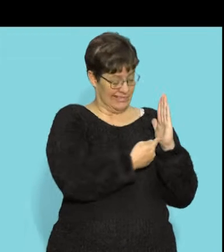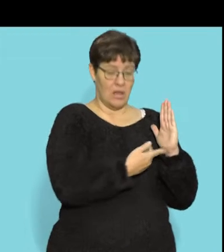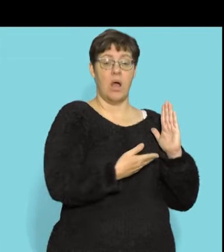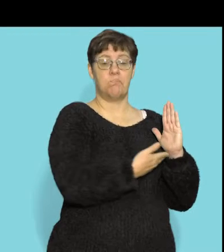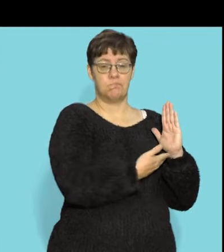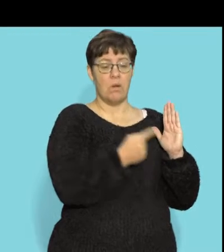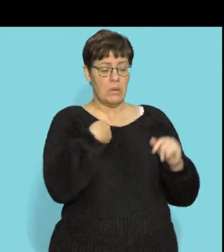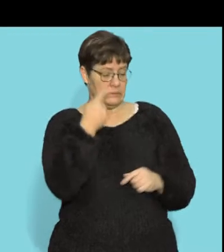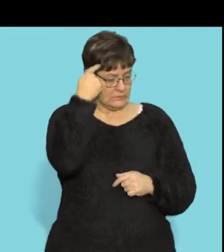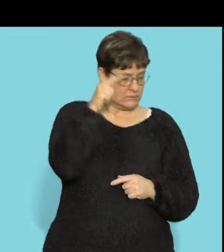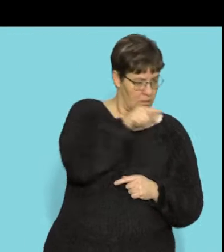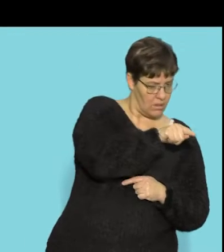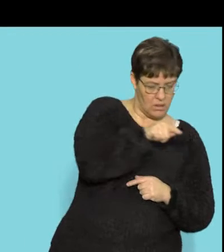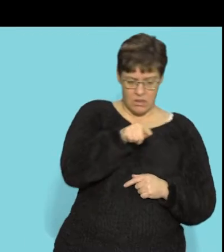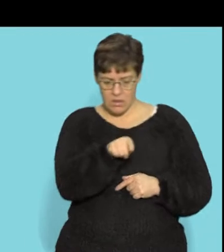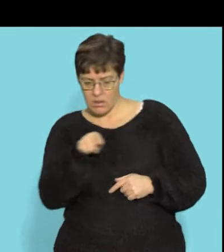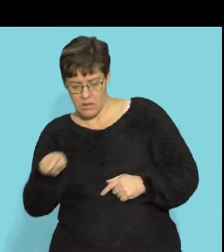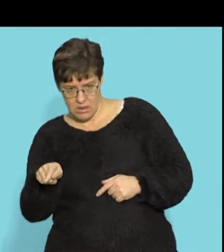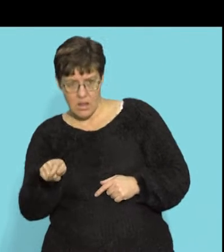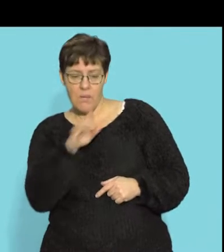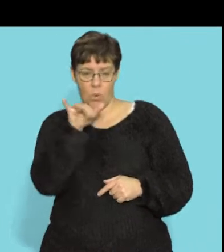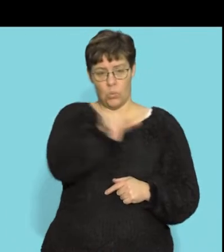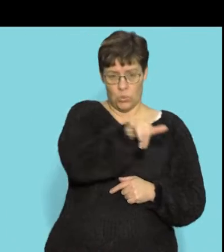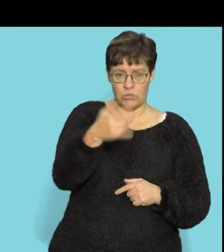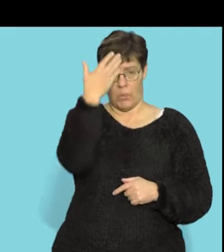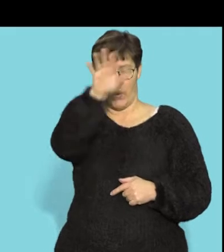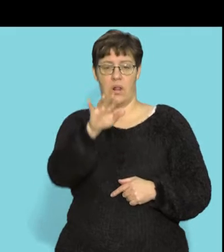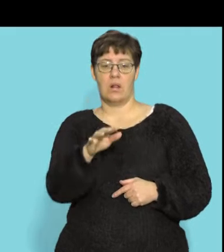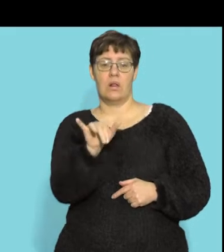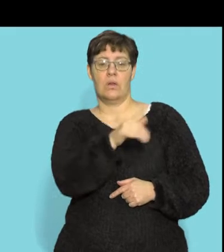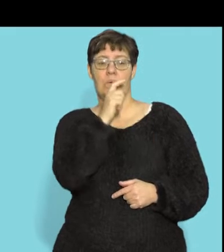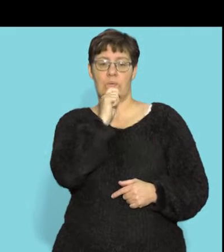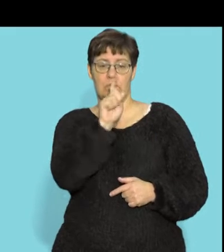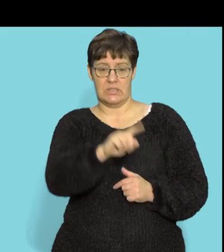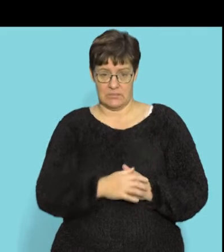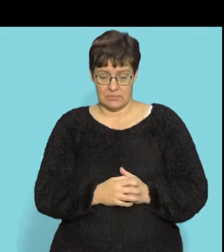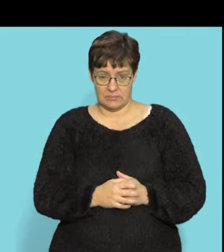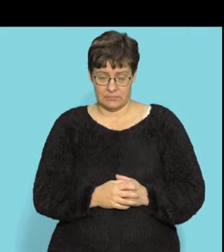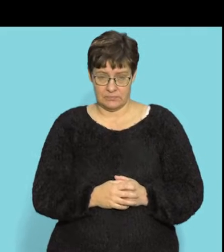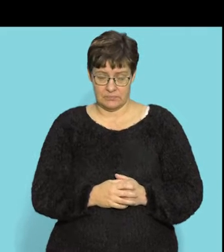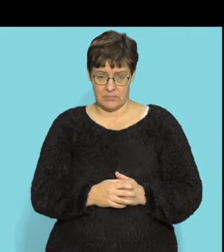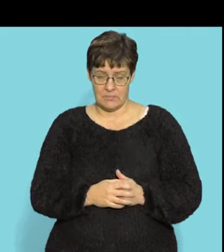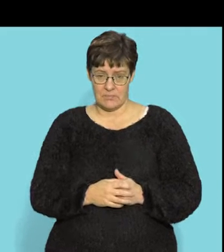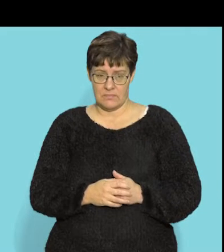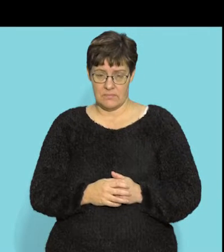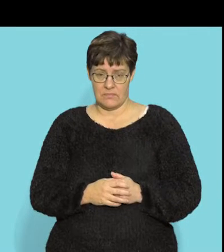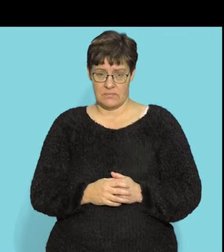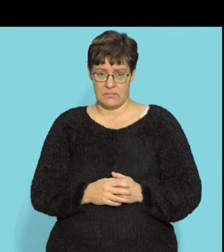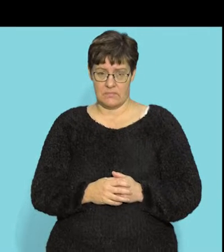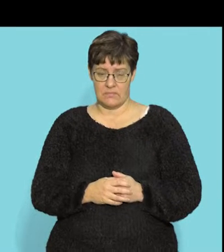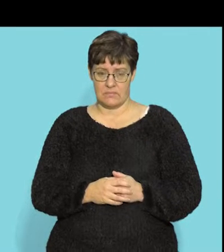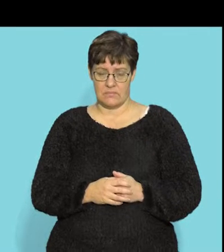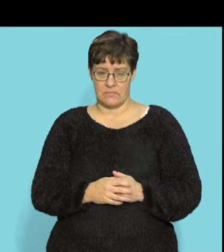them and know when to use them appropriately. So that we copy these formulae as they are and then use